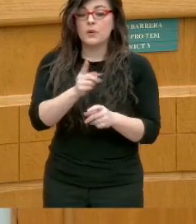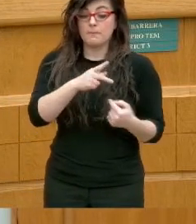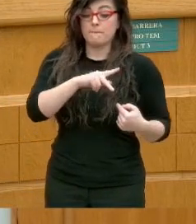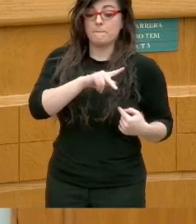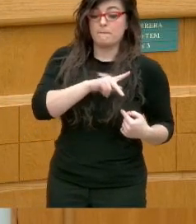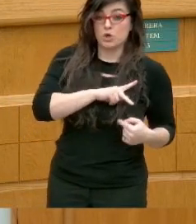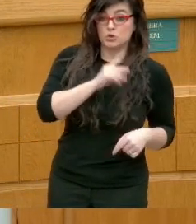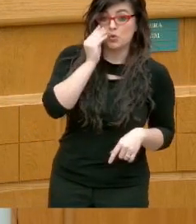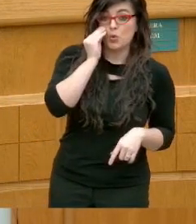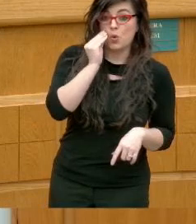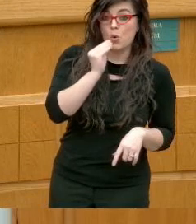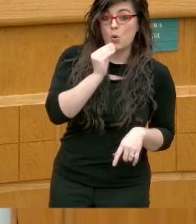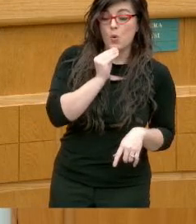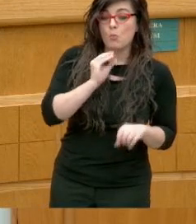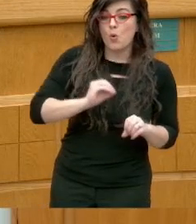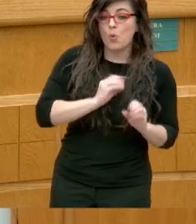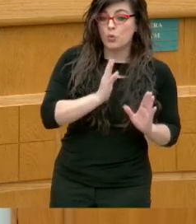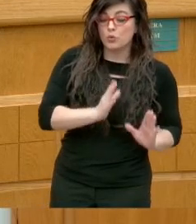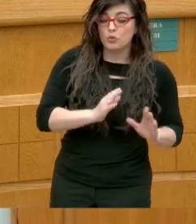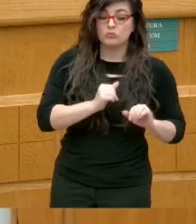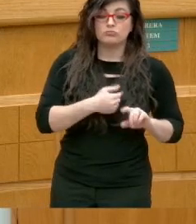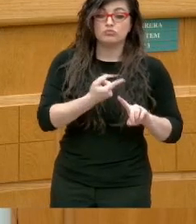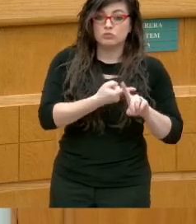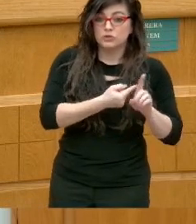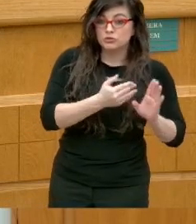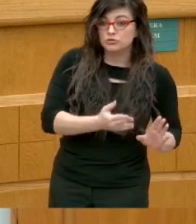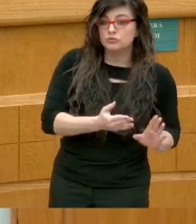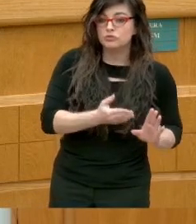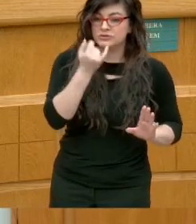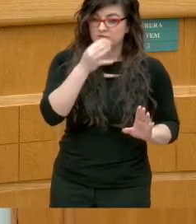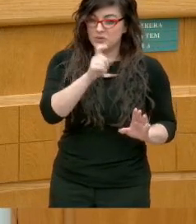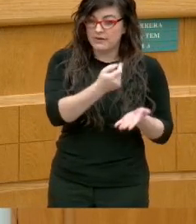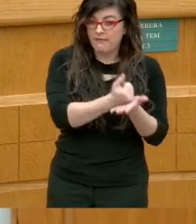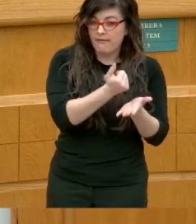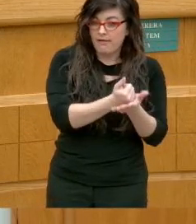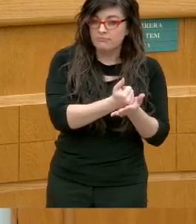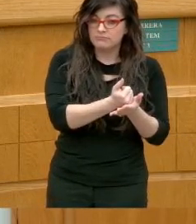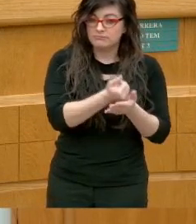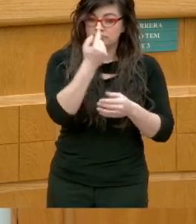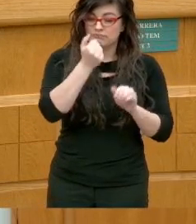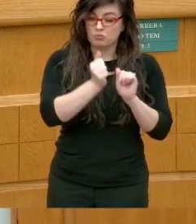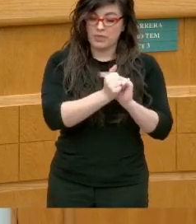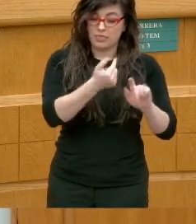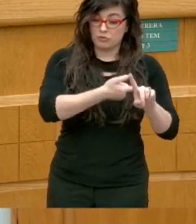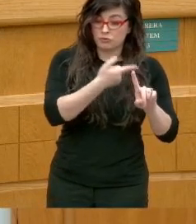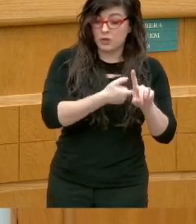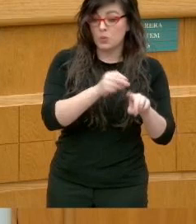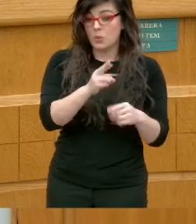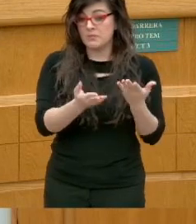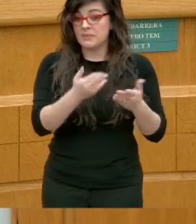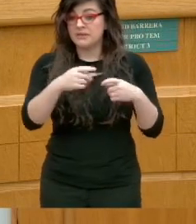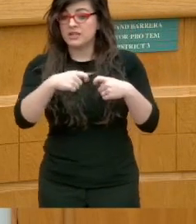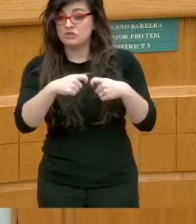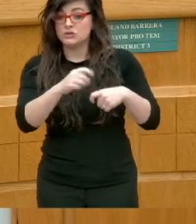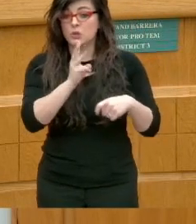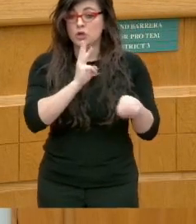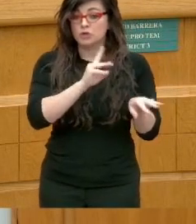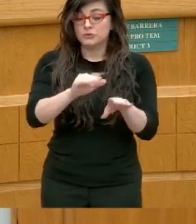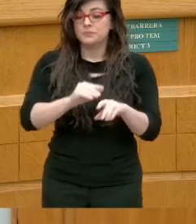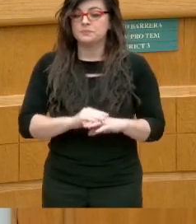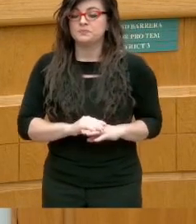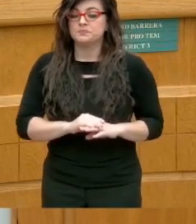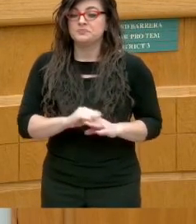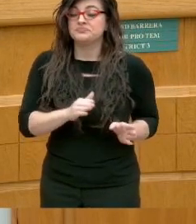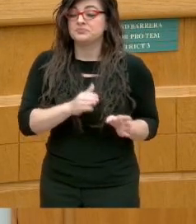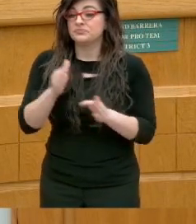payments assistance for their rents or mortgages, as well as utility assistance. Annette Rodriguez, our Public Health Director, will